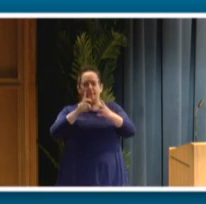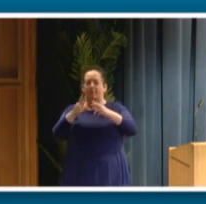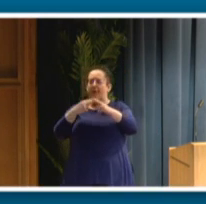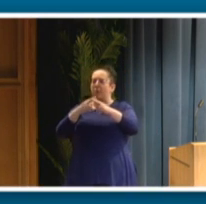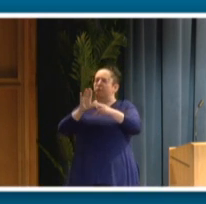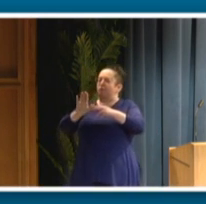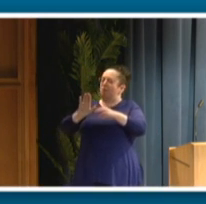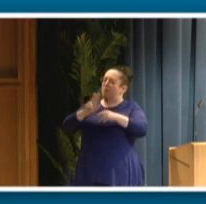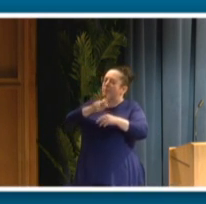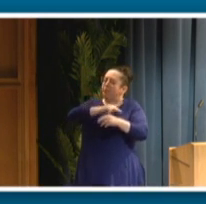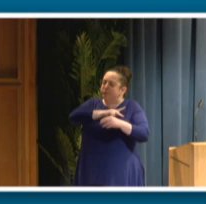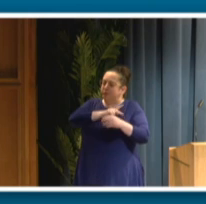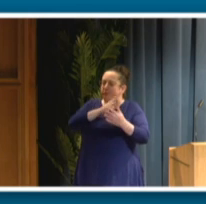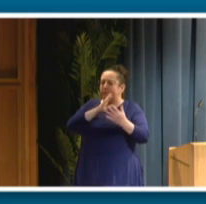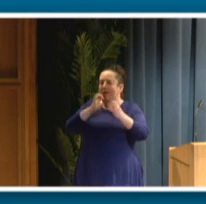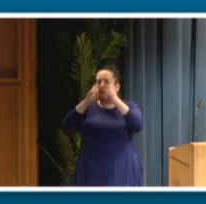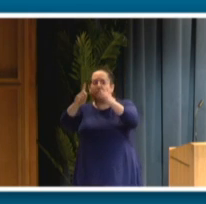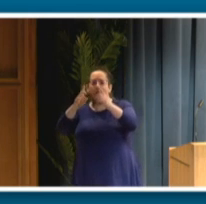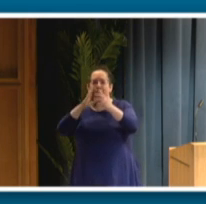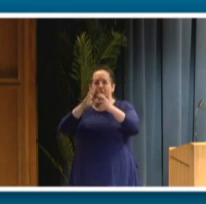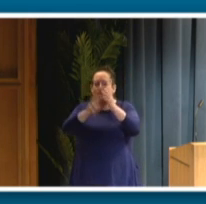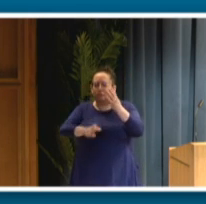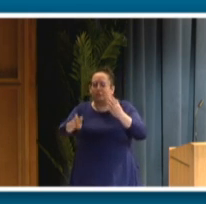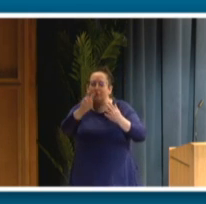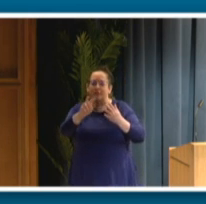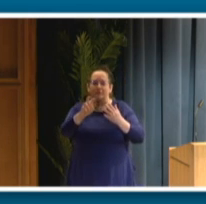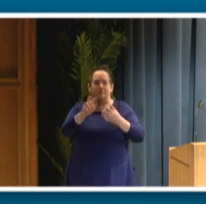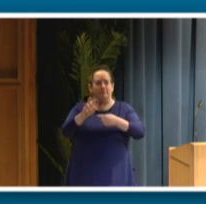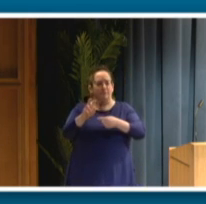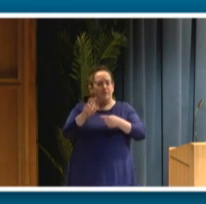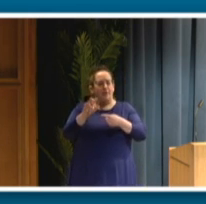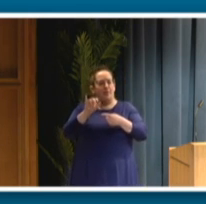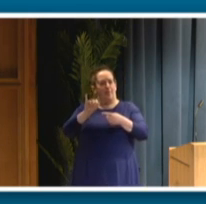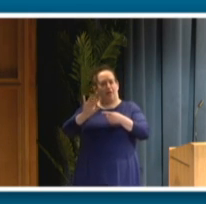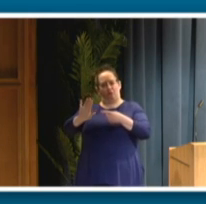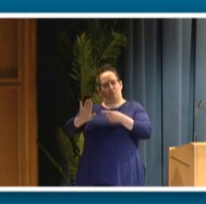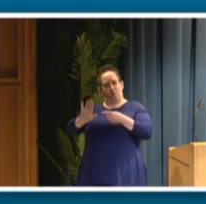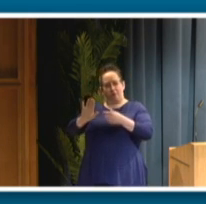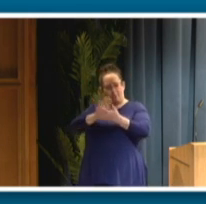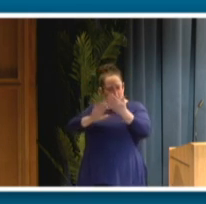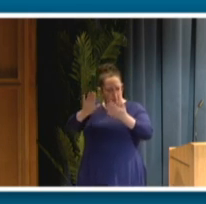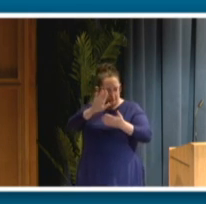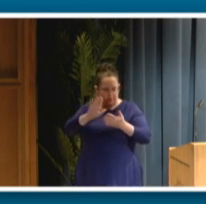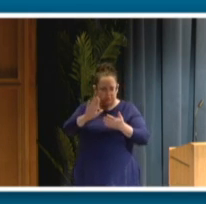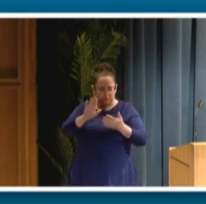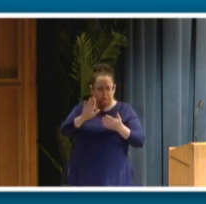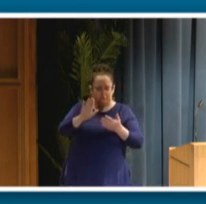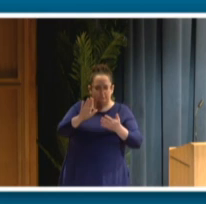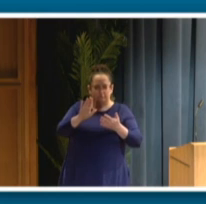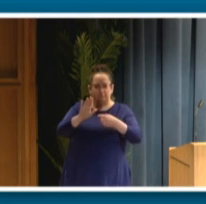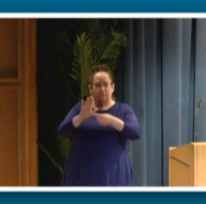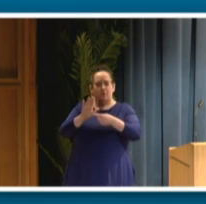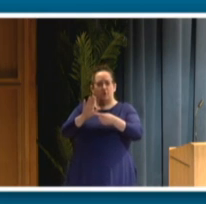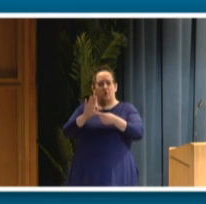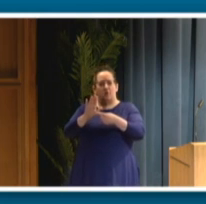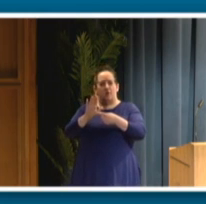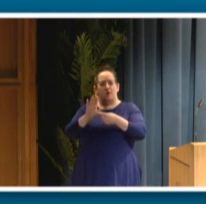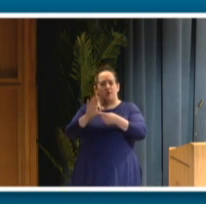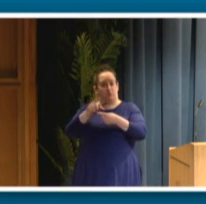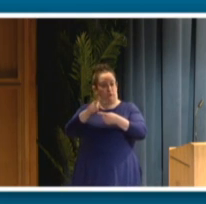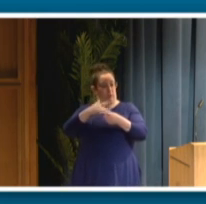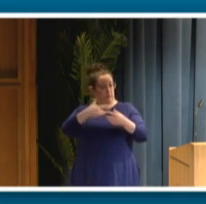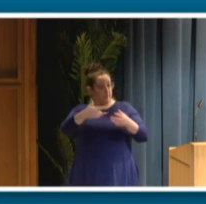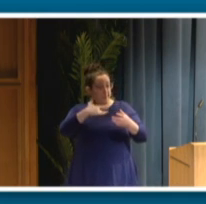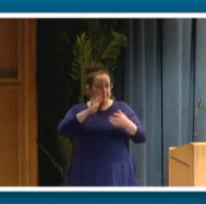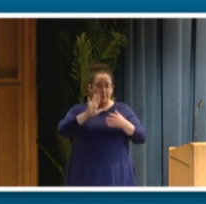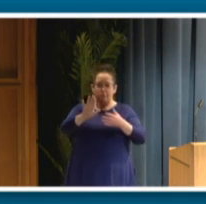Kind of thinking all the way through elementary, middle, high, college. So tell us, were you a straight A